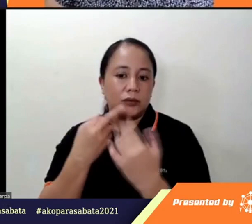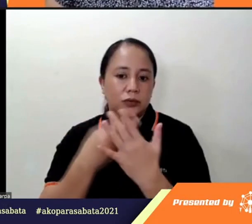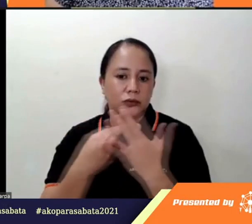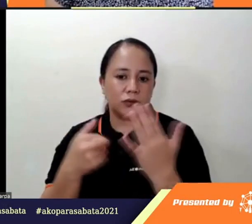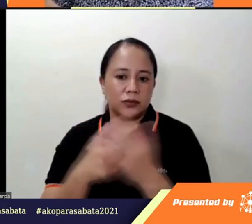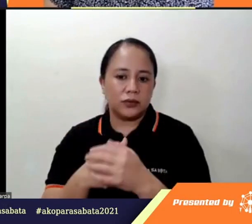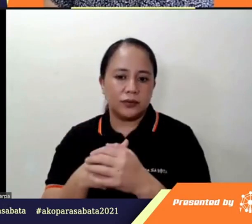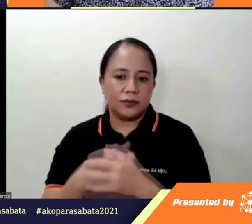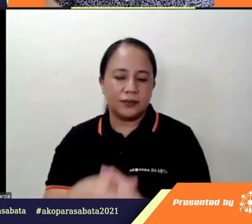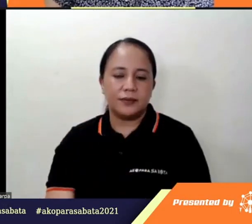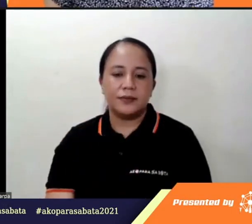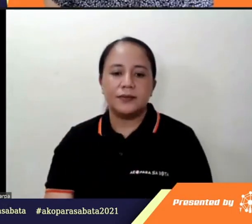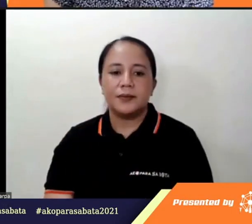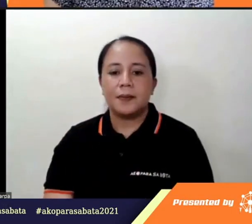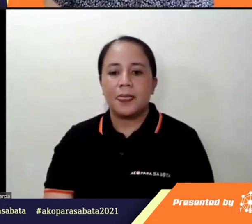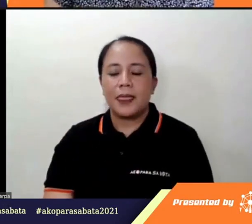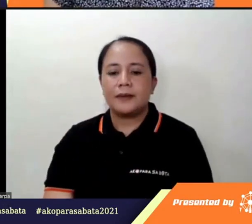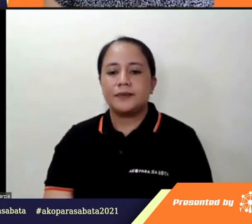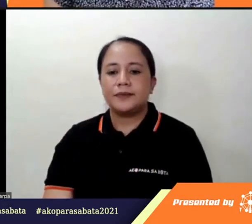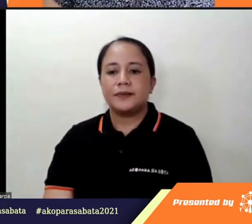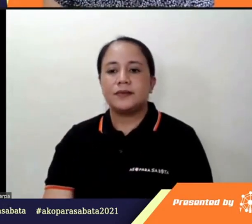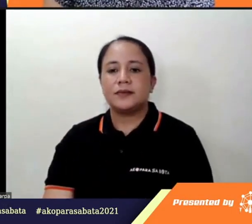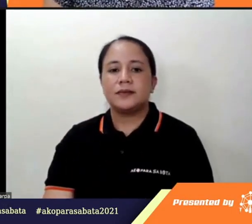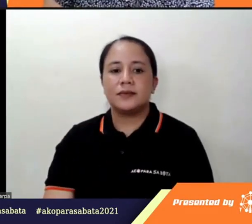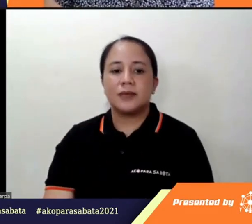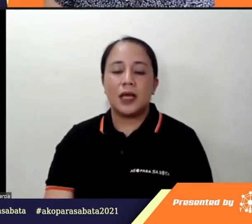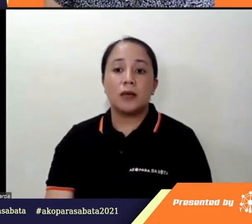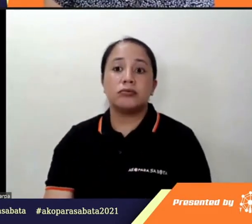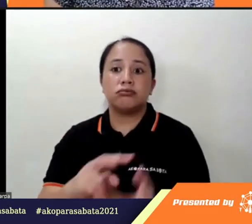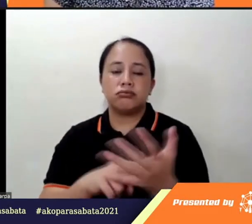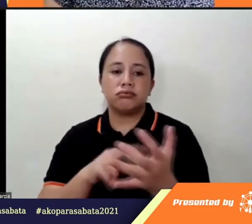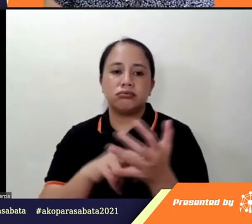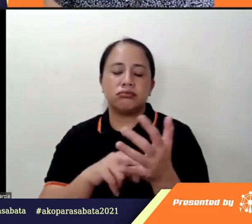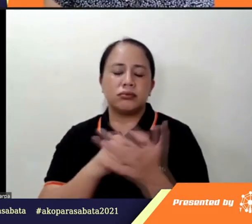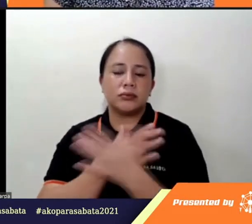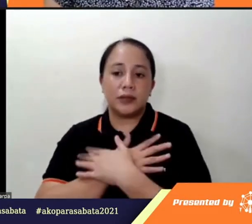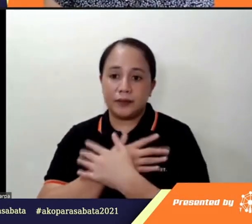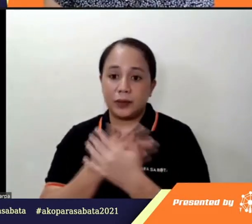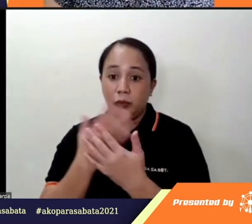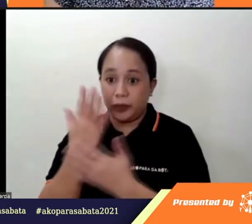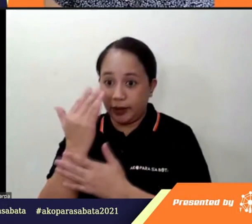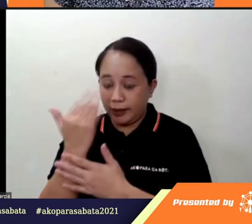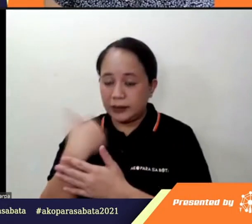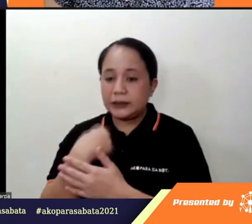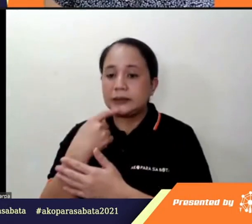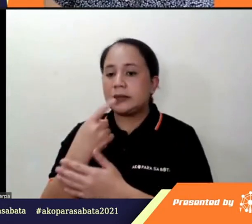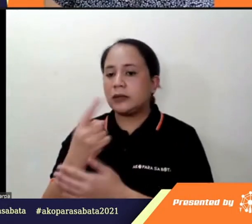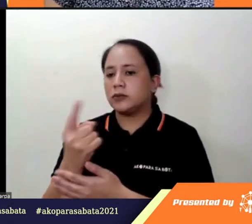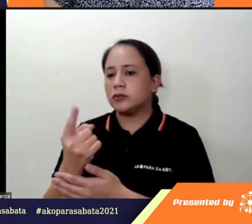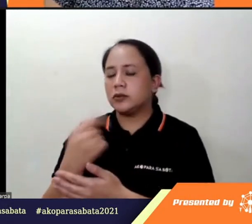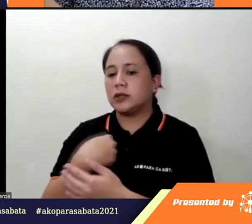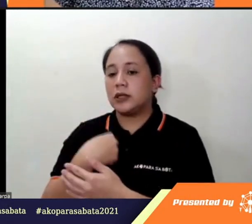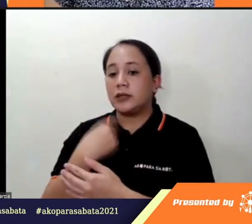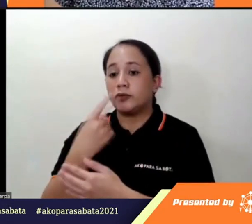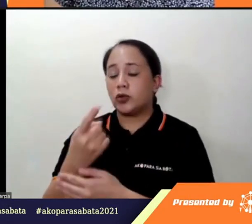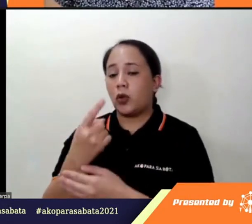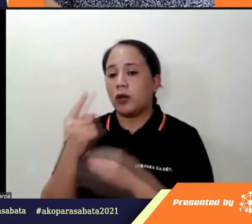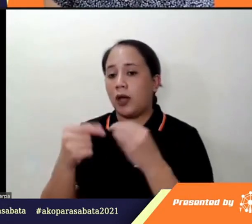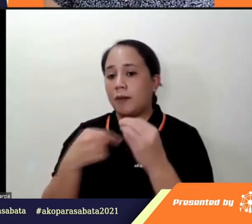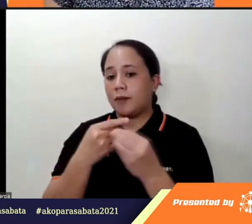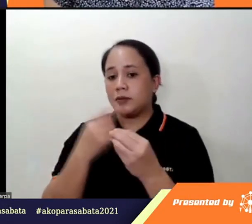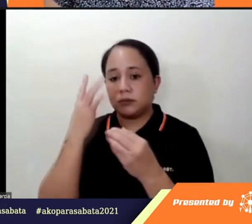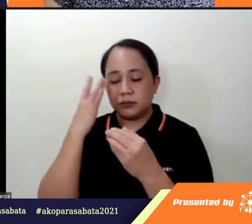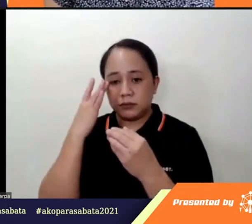yon. Please, you know, read it. You would love it because it tells you that when you talk about